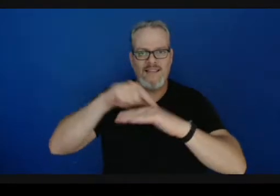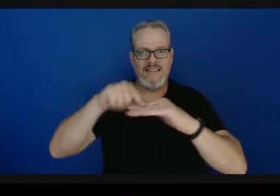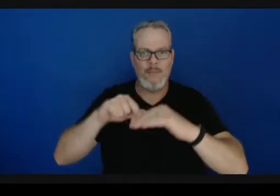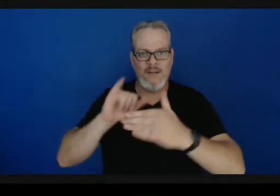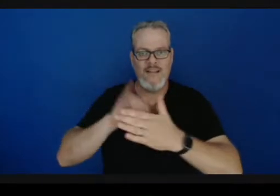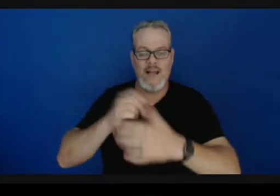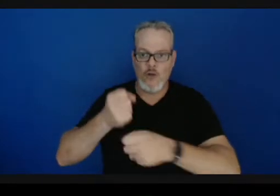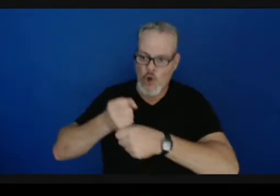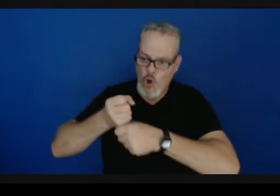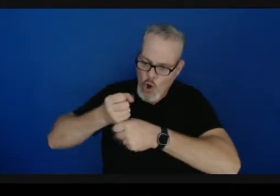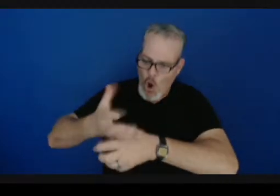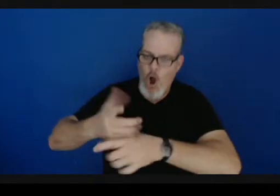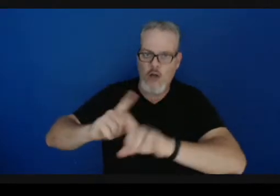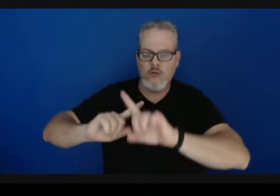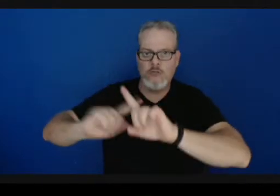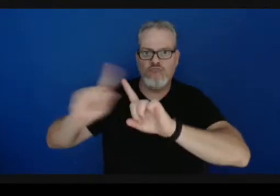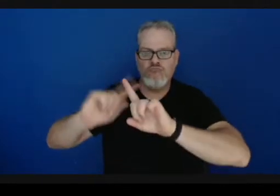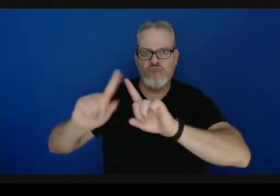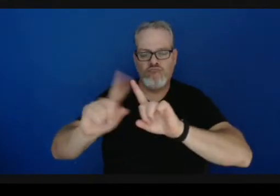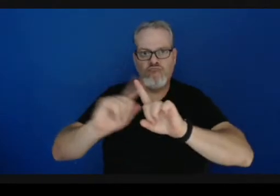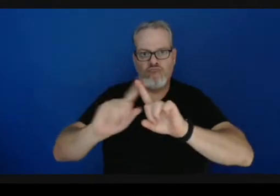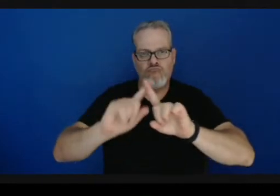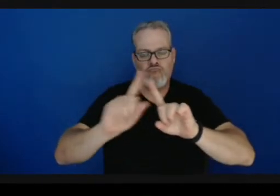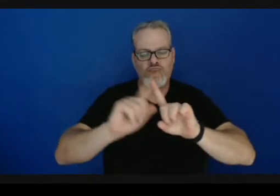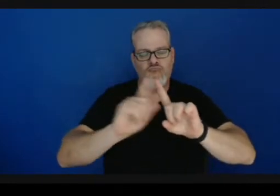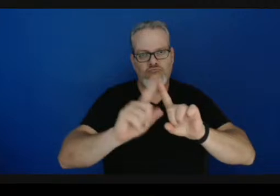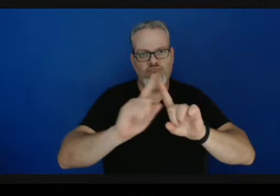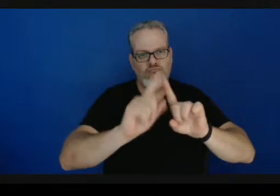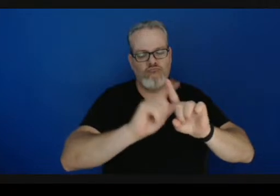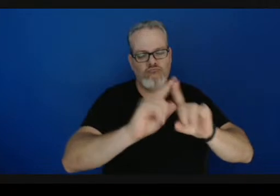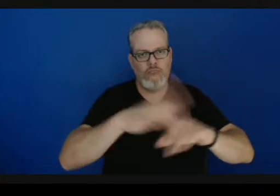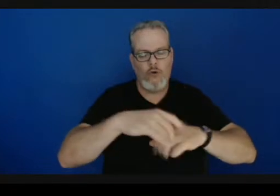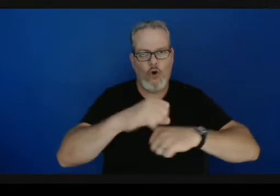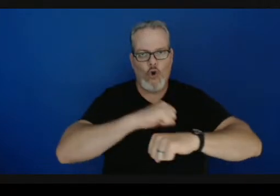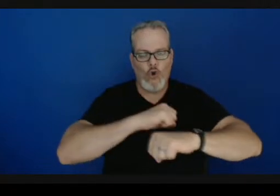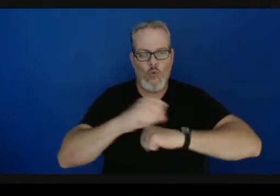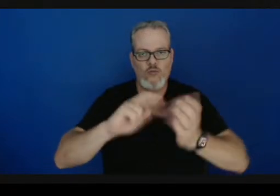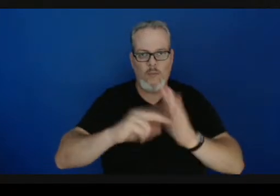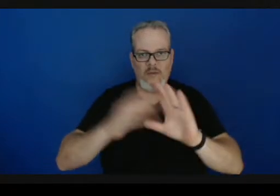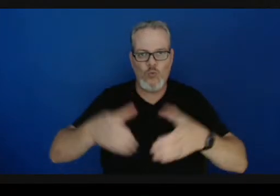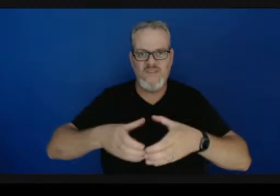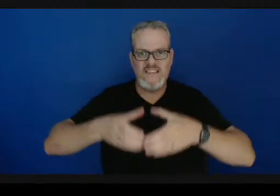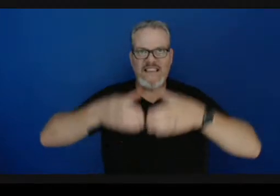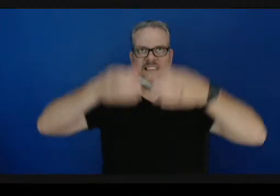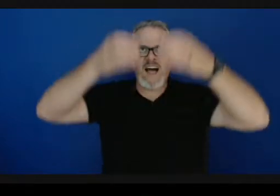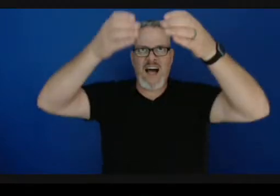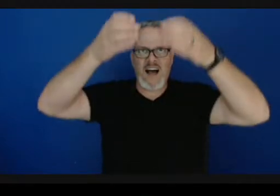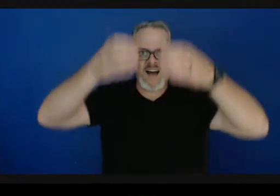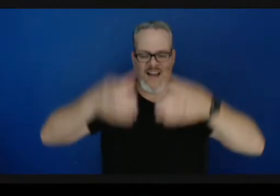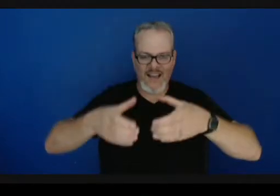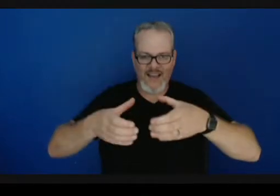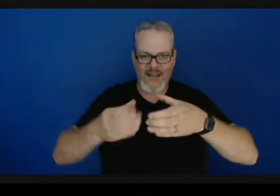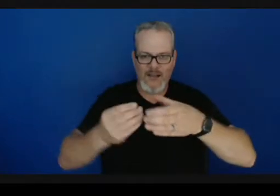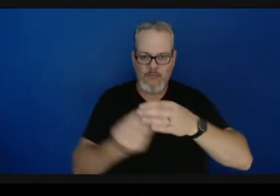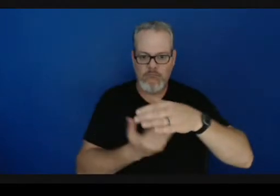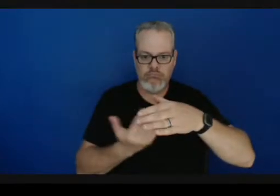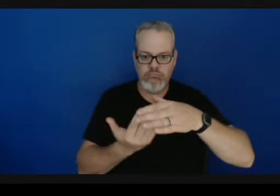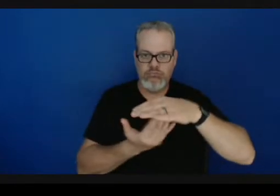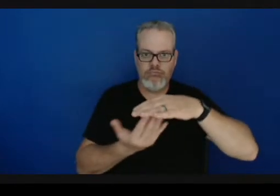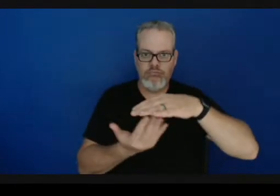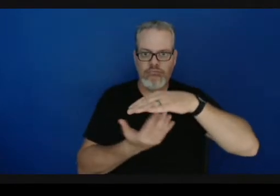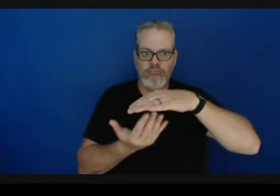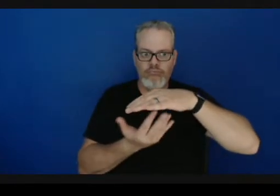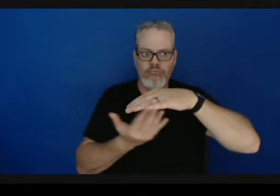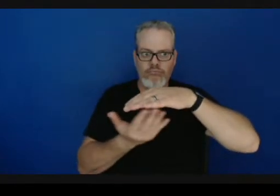of earthquakes. So there's clearly a dike that propagated to the surface. And we know from the end